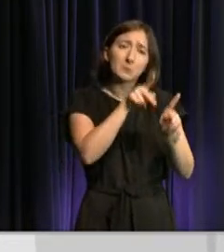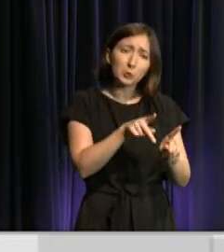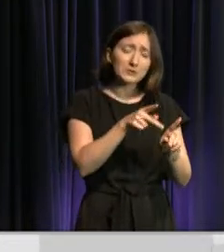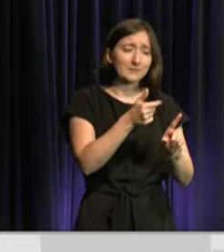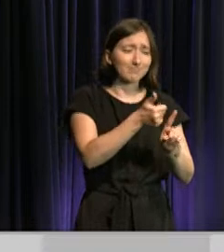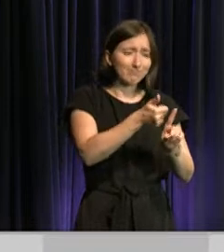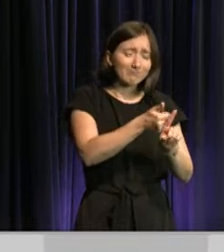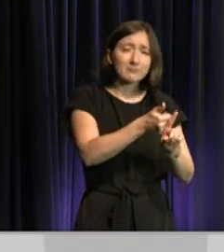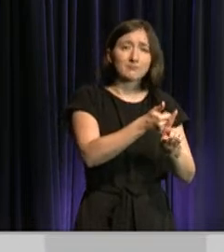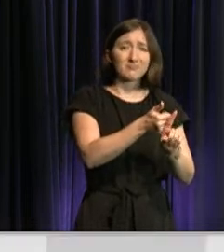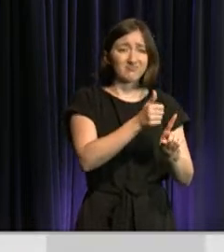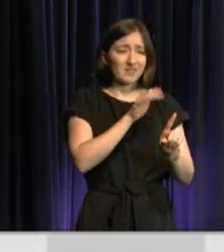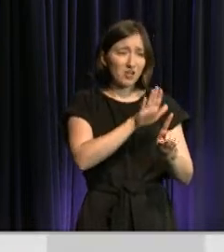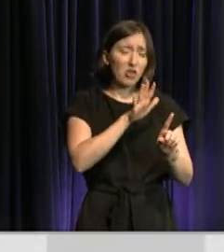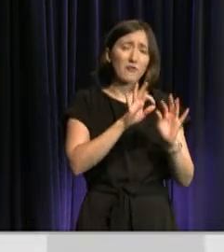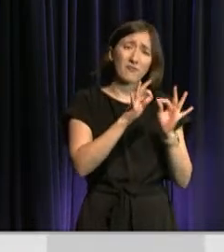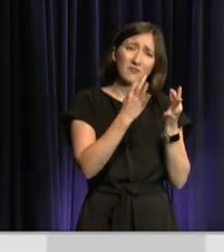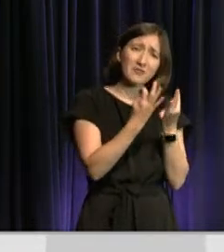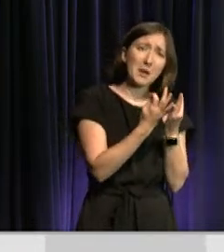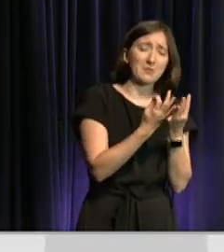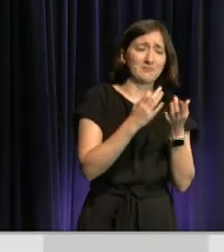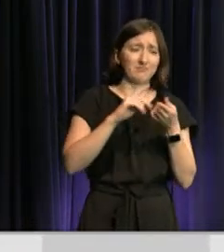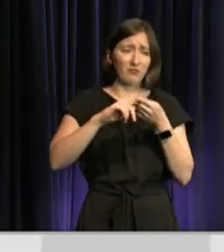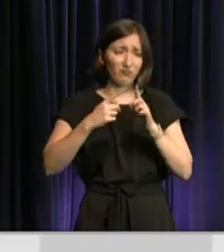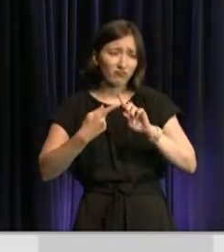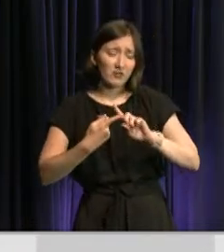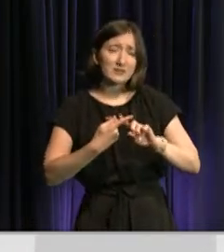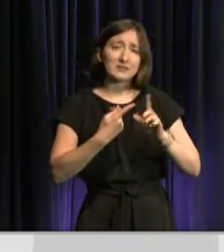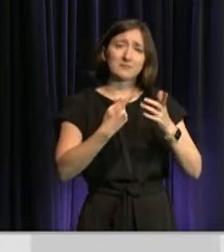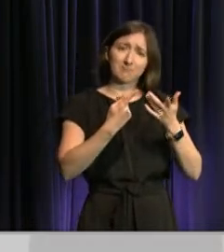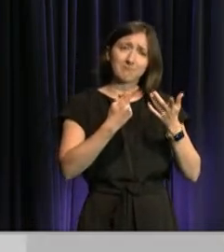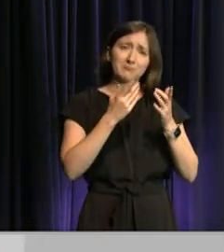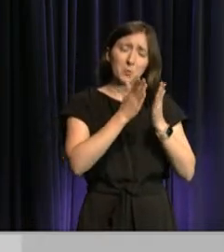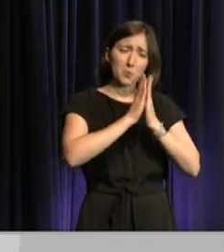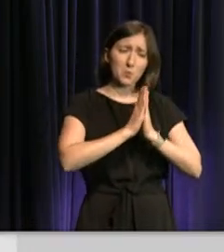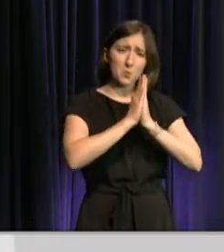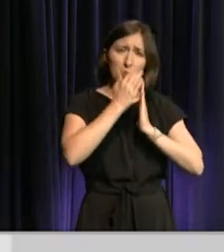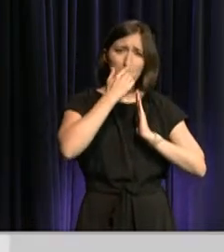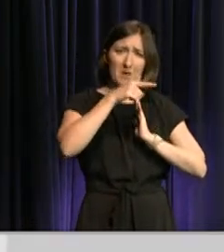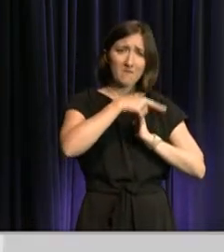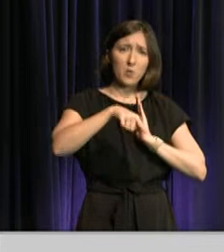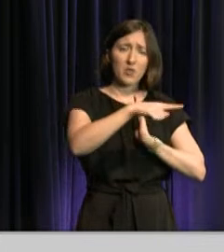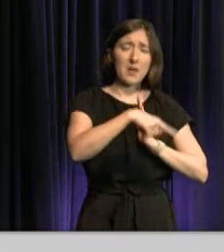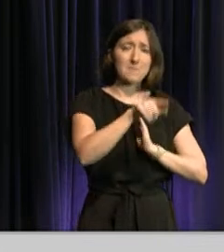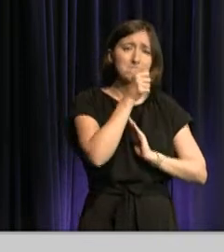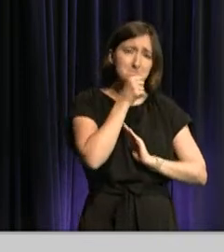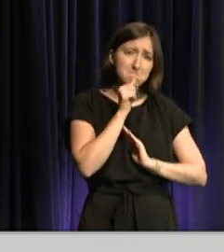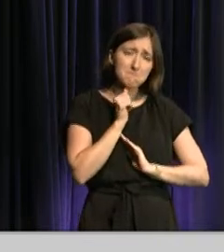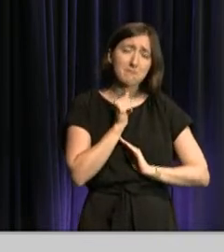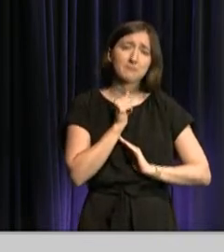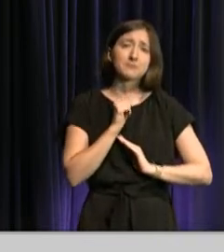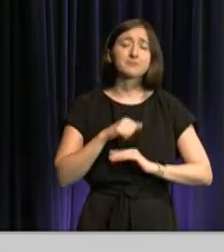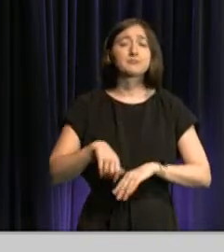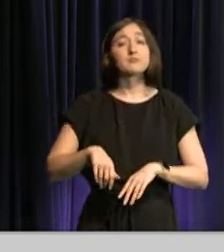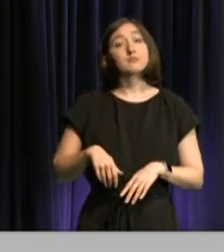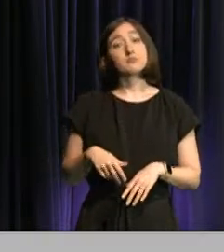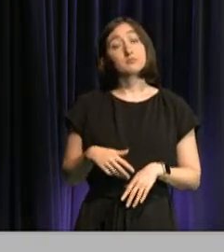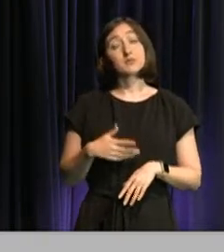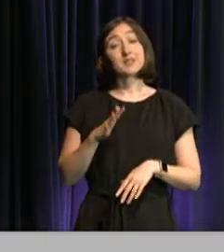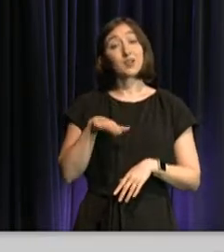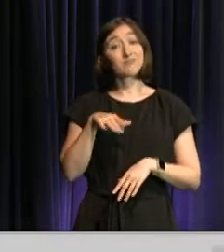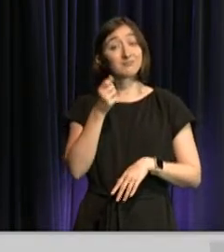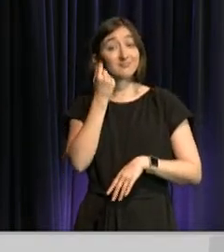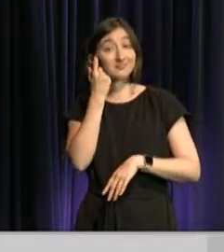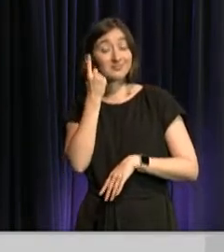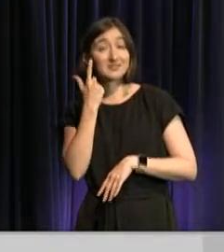friends, and colleagues who are lost to this virus, so please keep them in your prayers this evening. We have 3 fewer